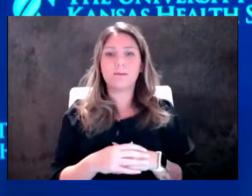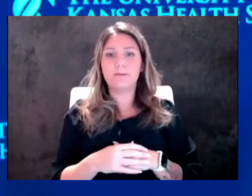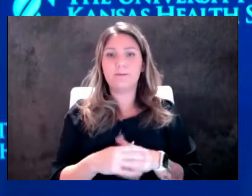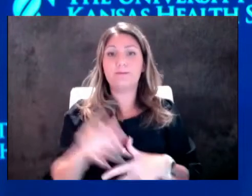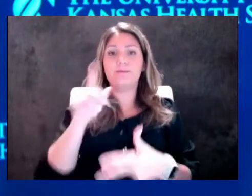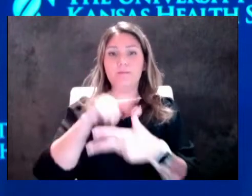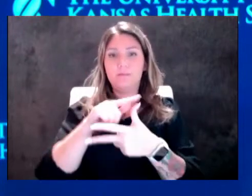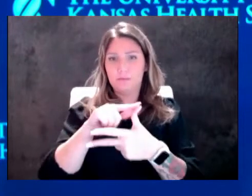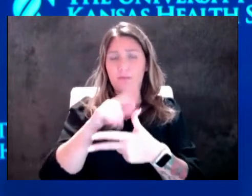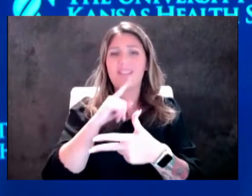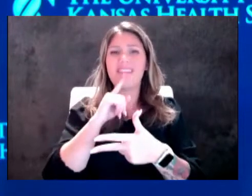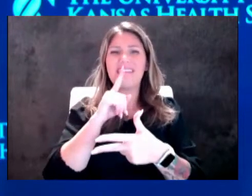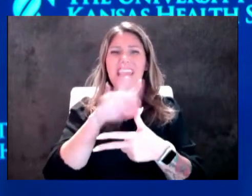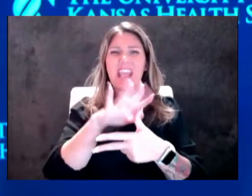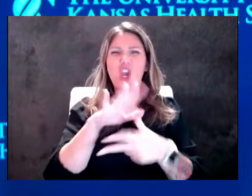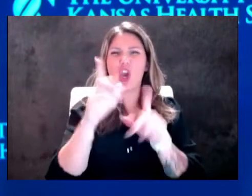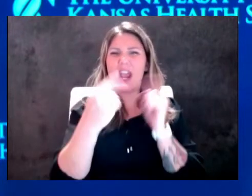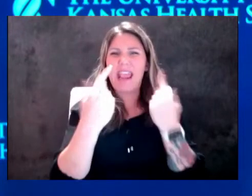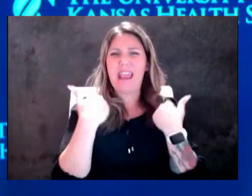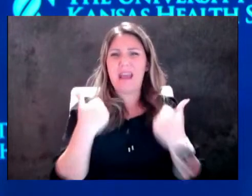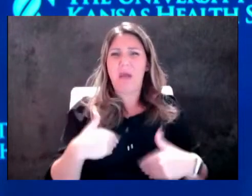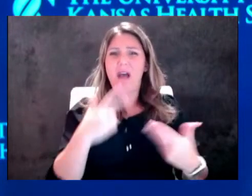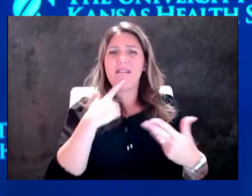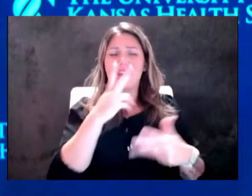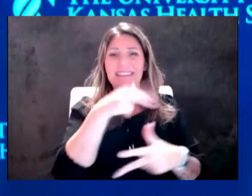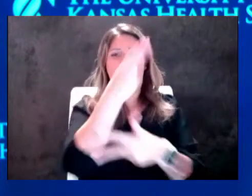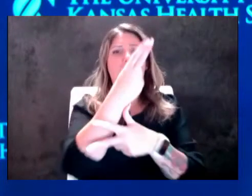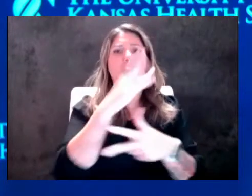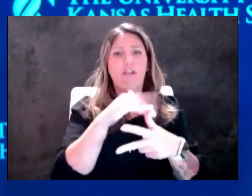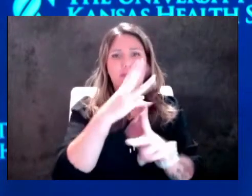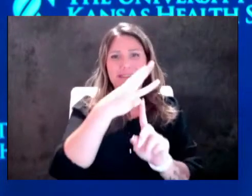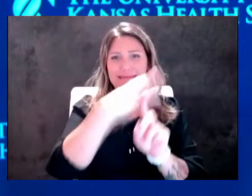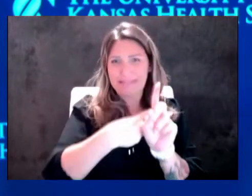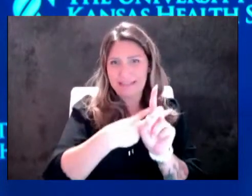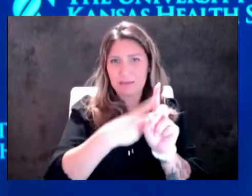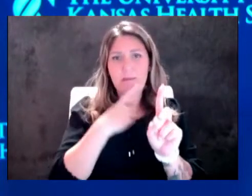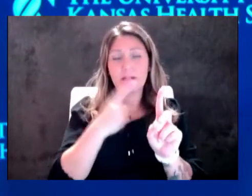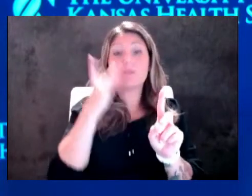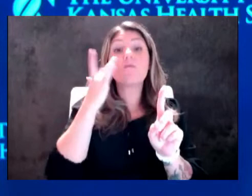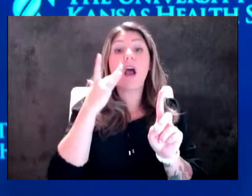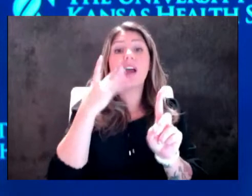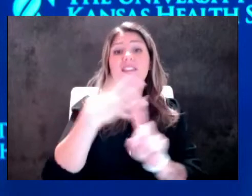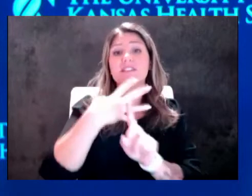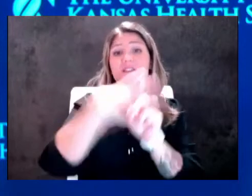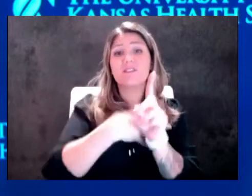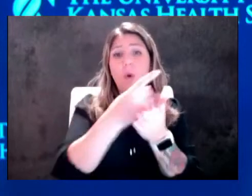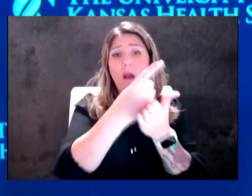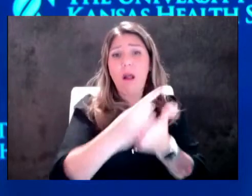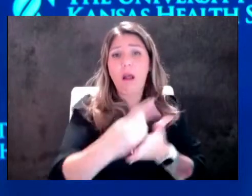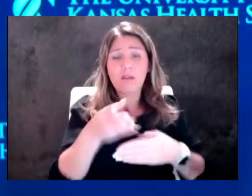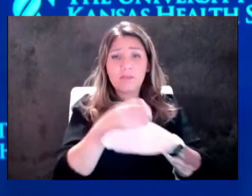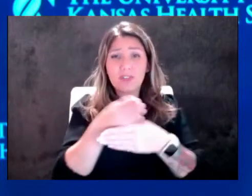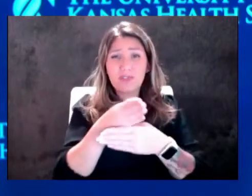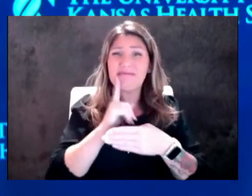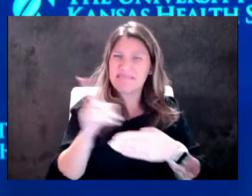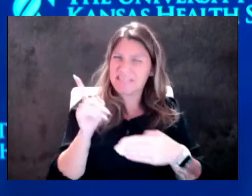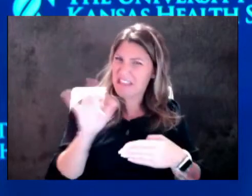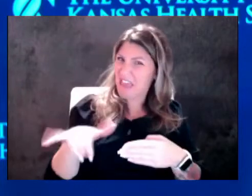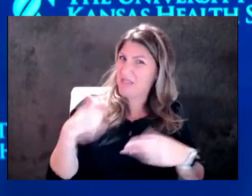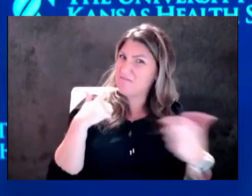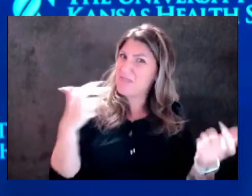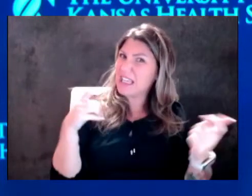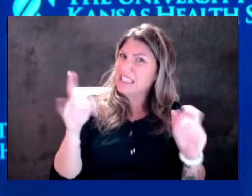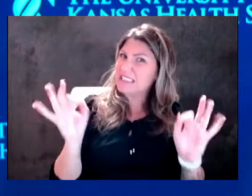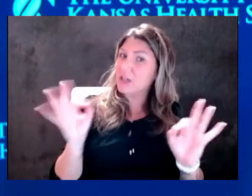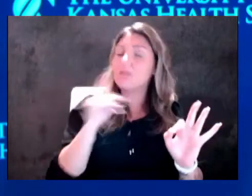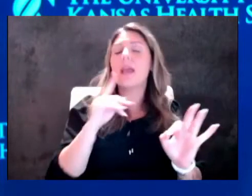to be higher at 6 months than Pfizer's, probably because it's a 4-week dosing interval versus 3. And they go, well, that's not a big deal. But actually, in immunology, that is a pretty big